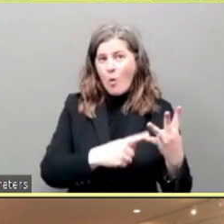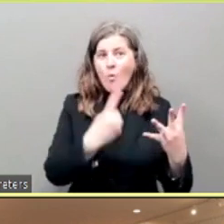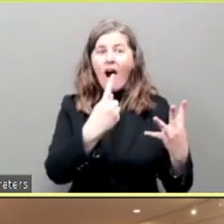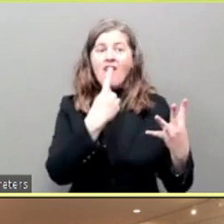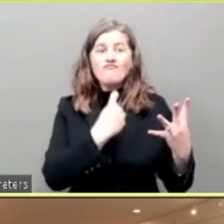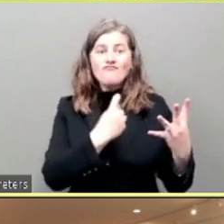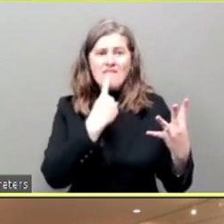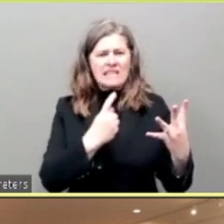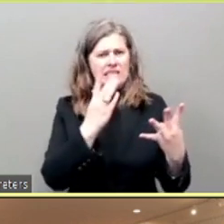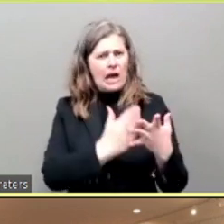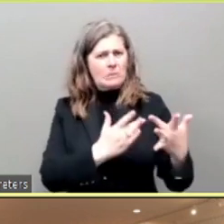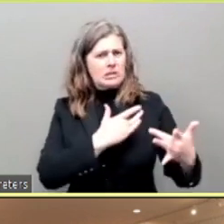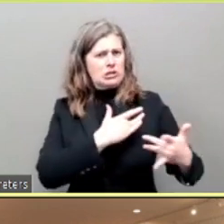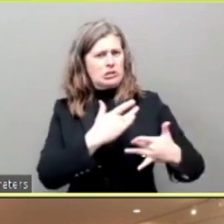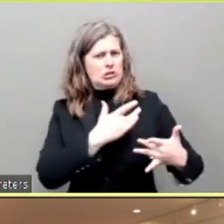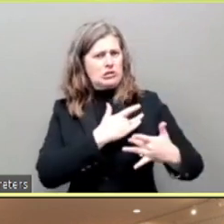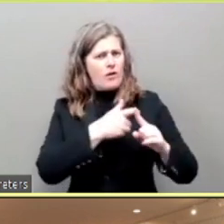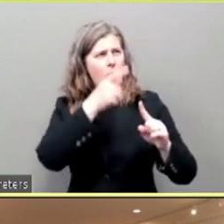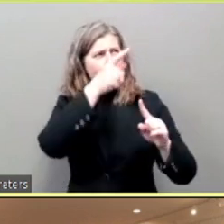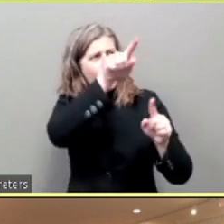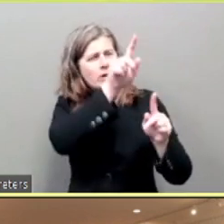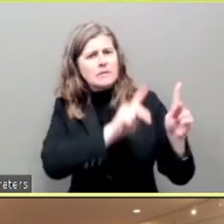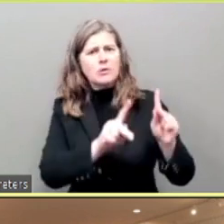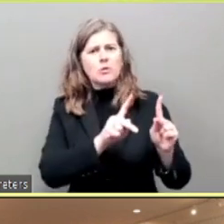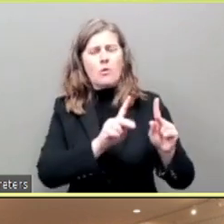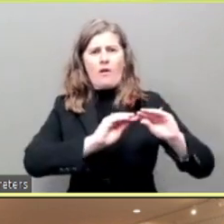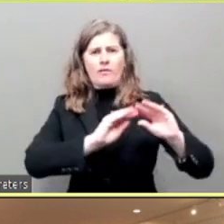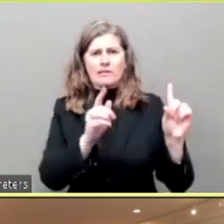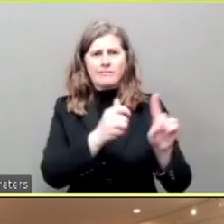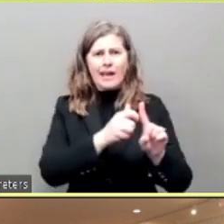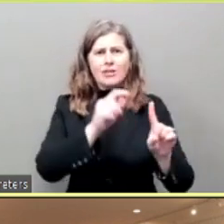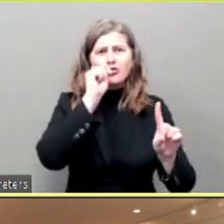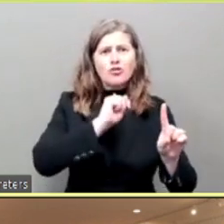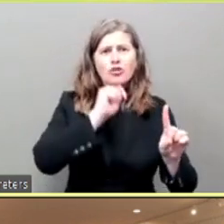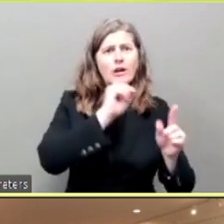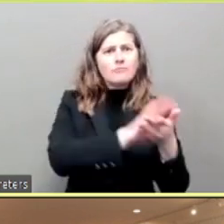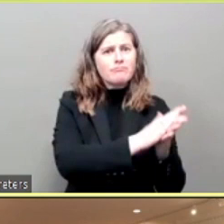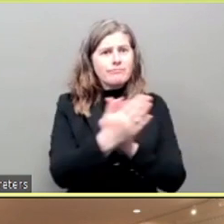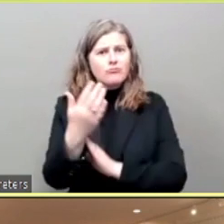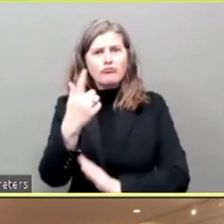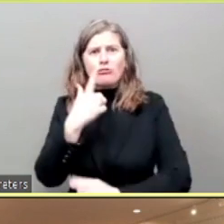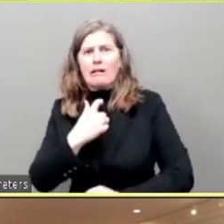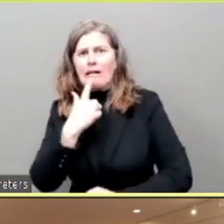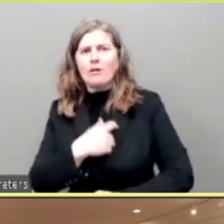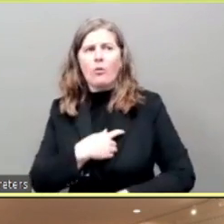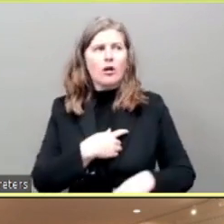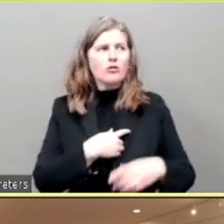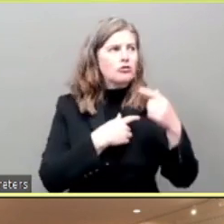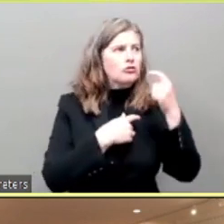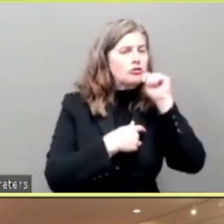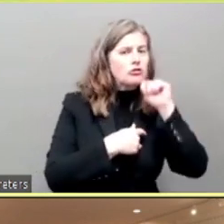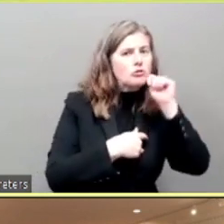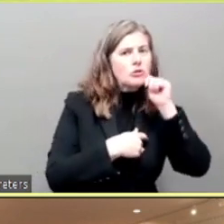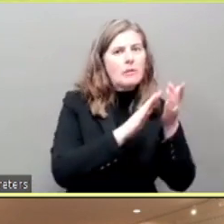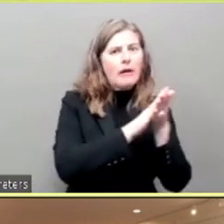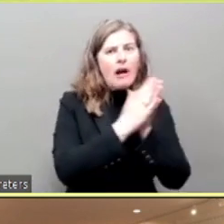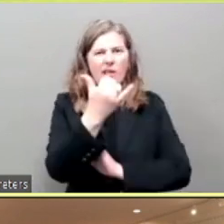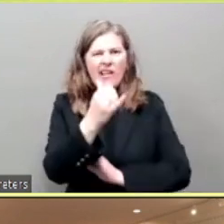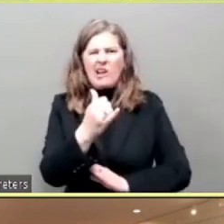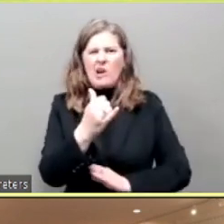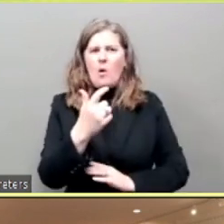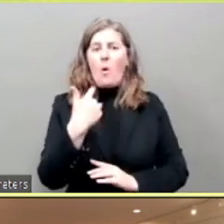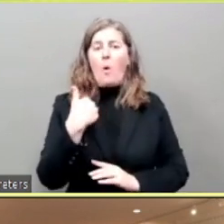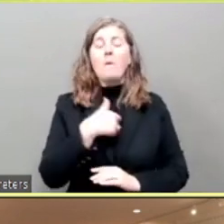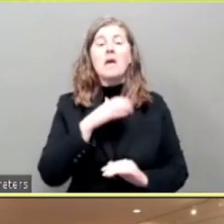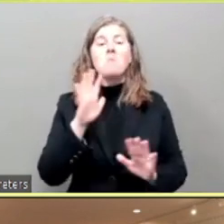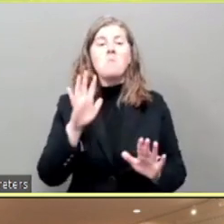was some concern from folks about who had to go from green or turquoise to yellow. And we just, as an exercise